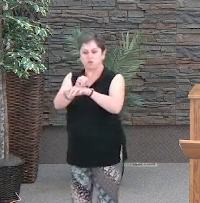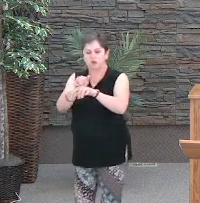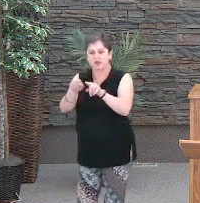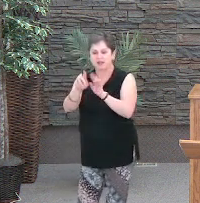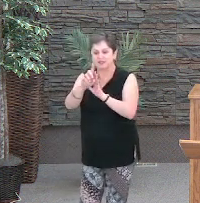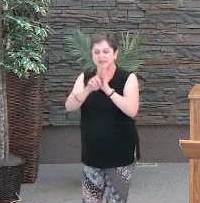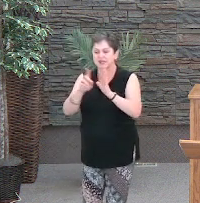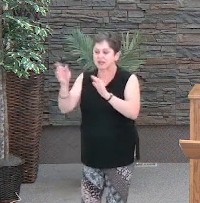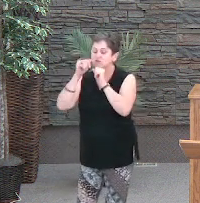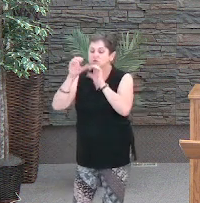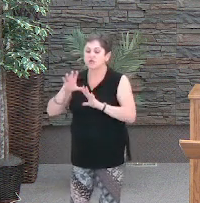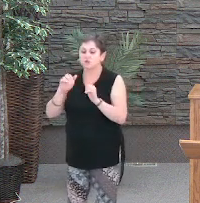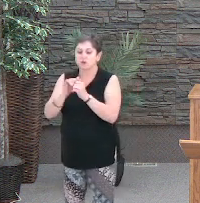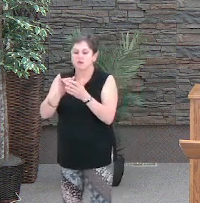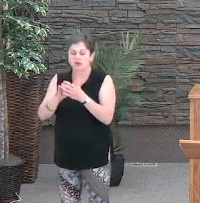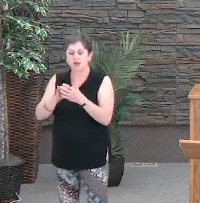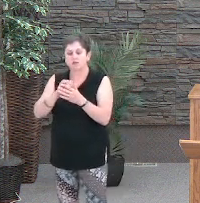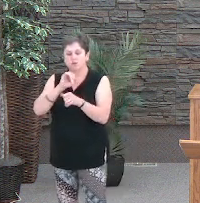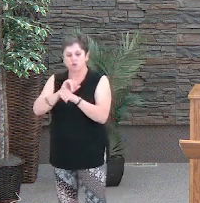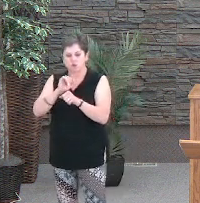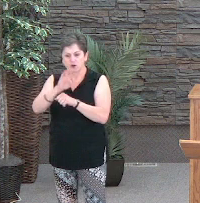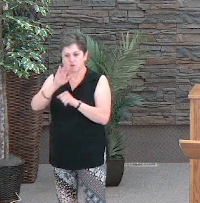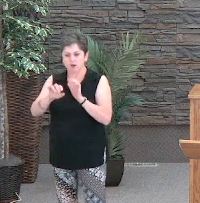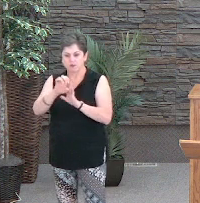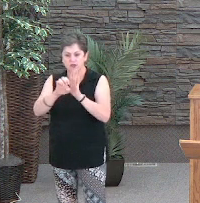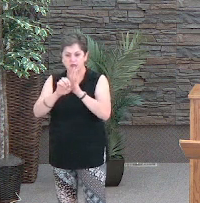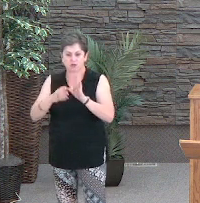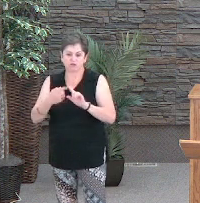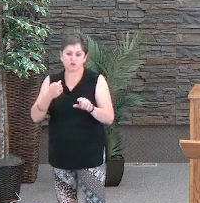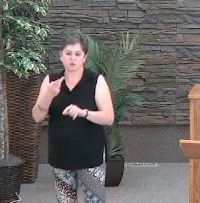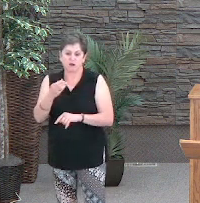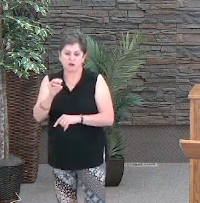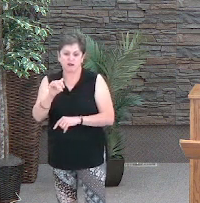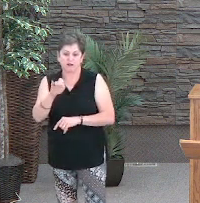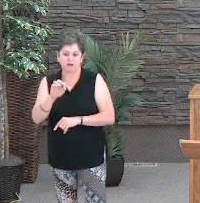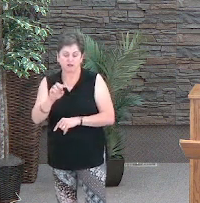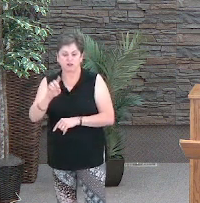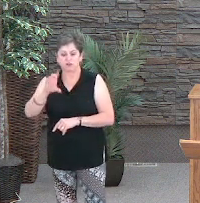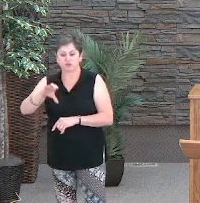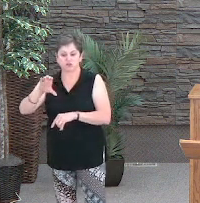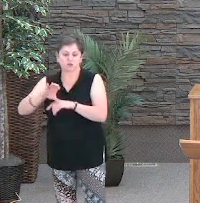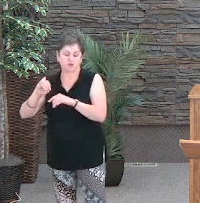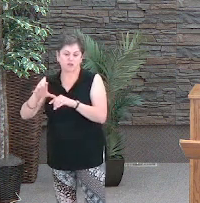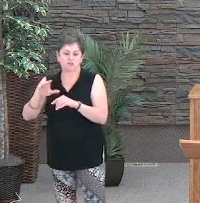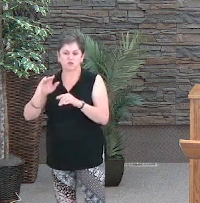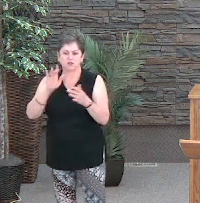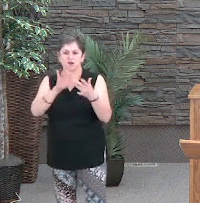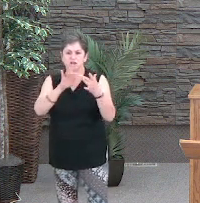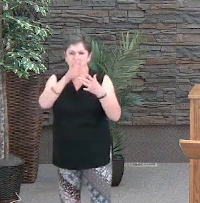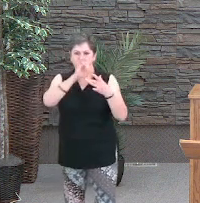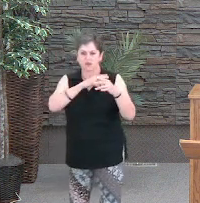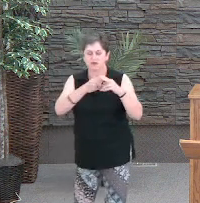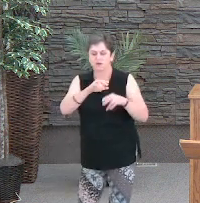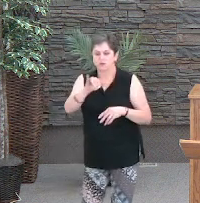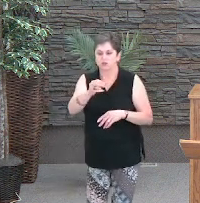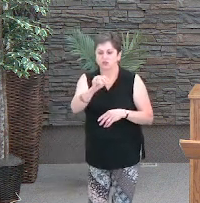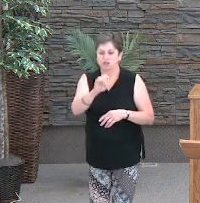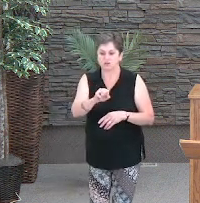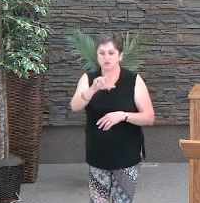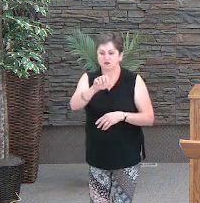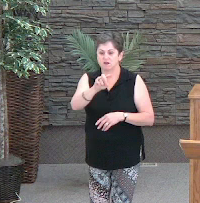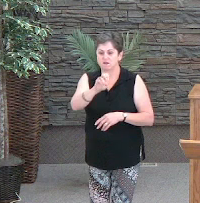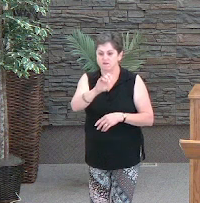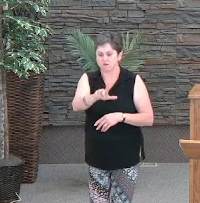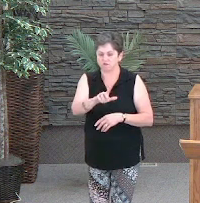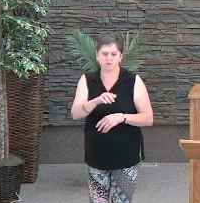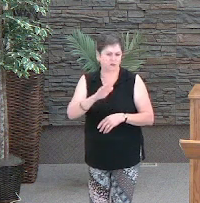was blessed with that mission by the elders of the Highland Church. And so he contacted a man named James Lovell. James